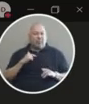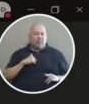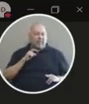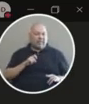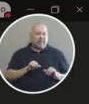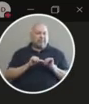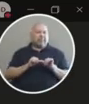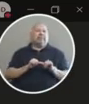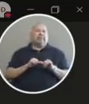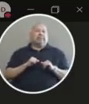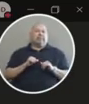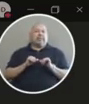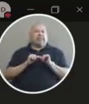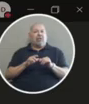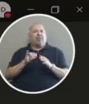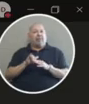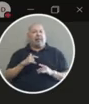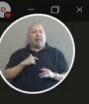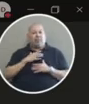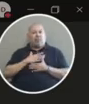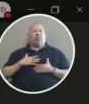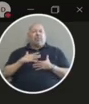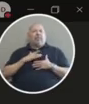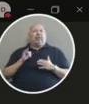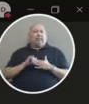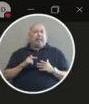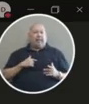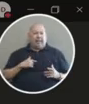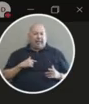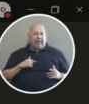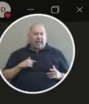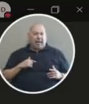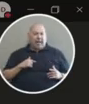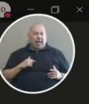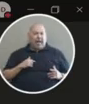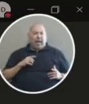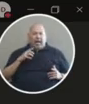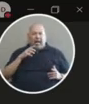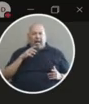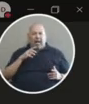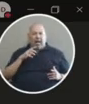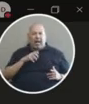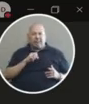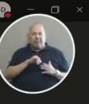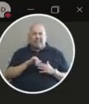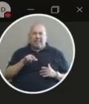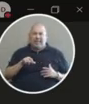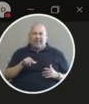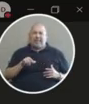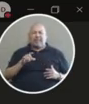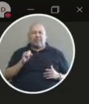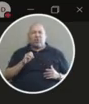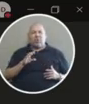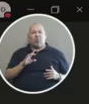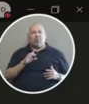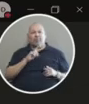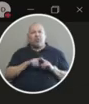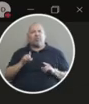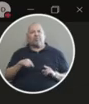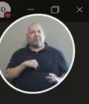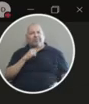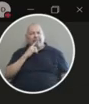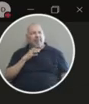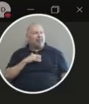to continue to have dialogue on. So I appreciate that fluidity. I don't know why I missed that part about the county. But you had